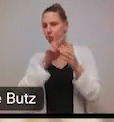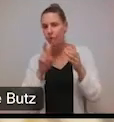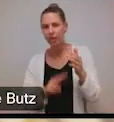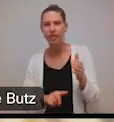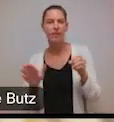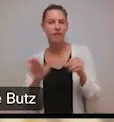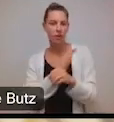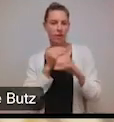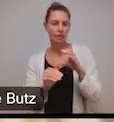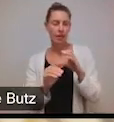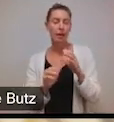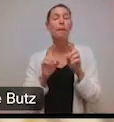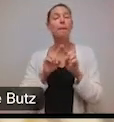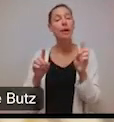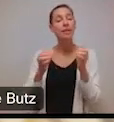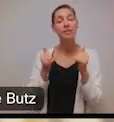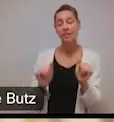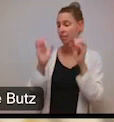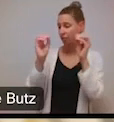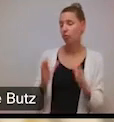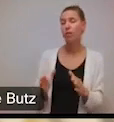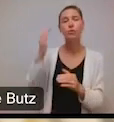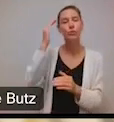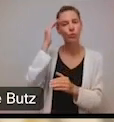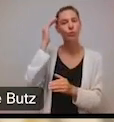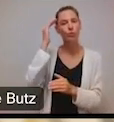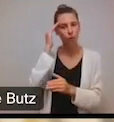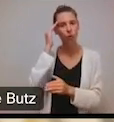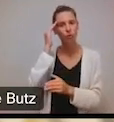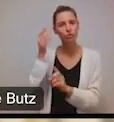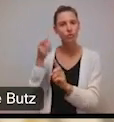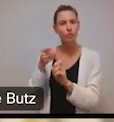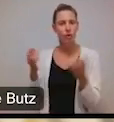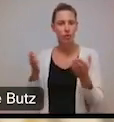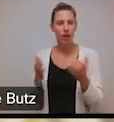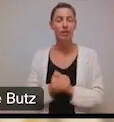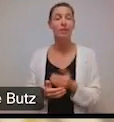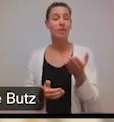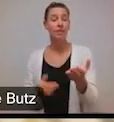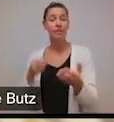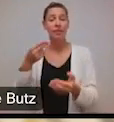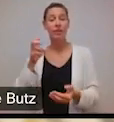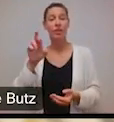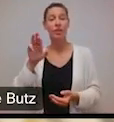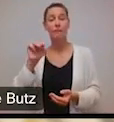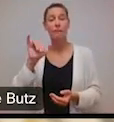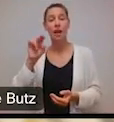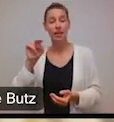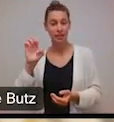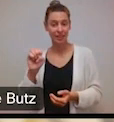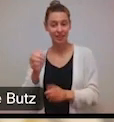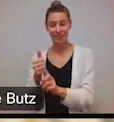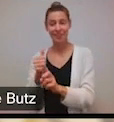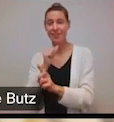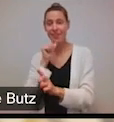this professor now knows what to expect. And the fact that Hermione is not in this class on June 7th won't